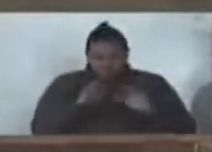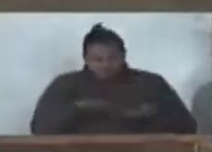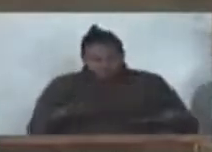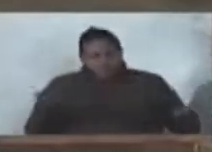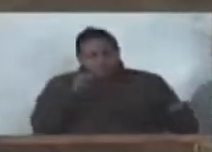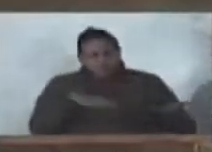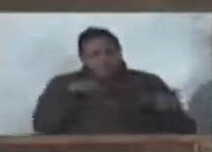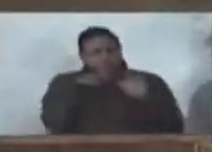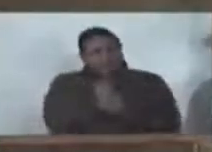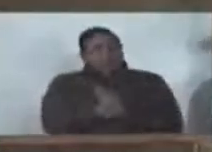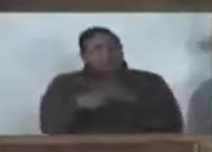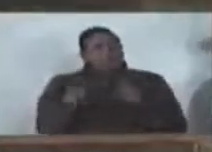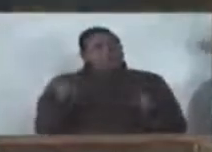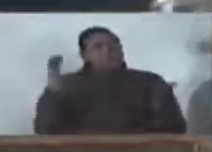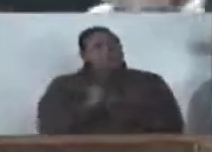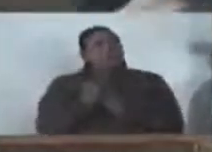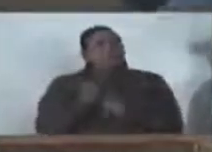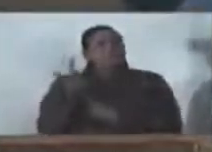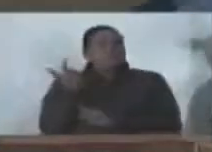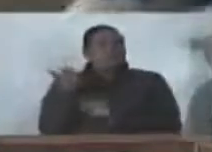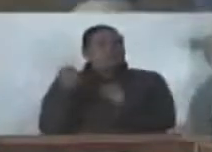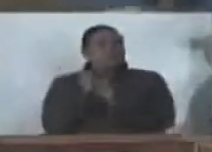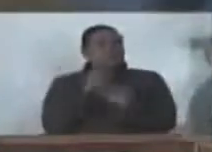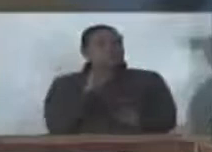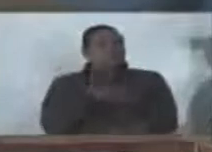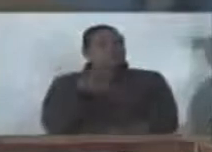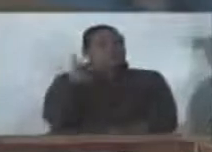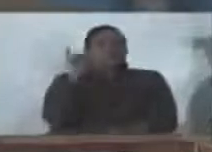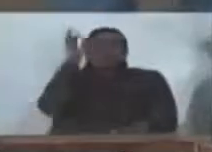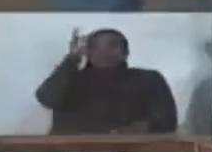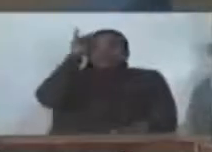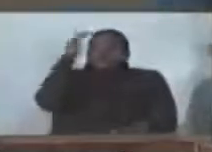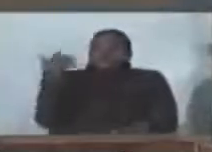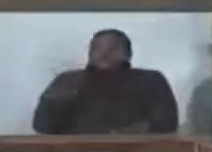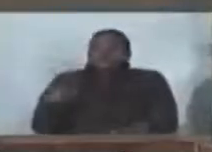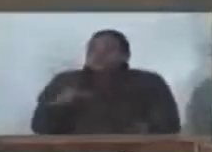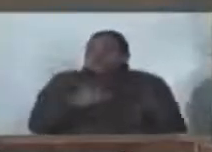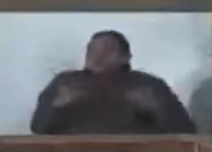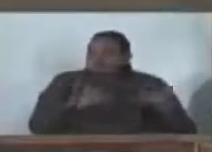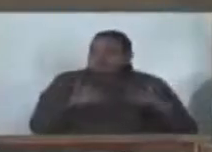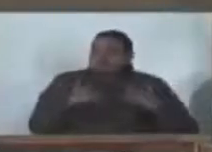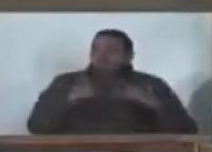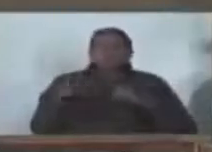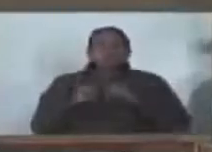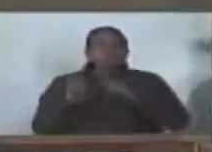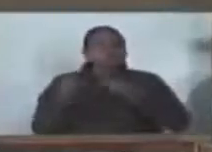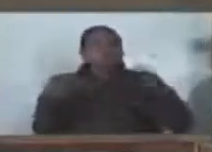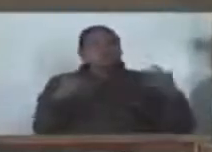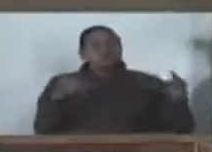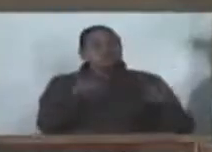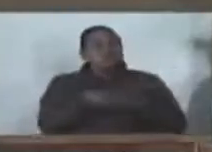this year over last year, we remain concerned about the acts of violence being committed in our